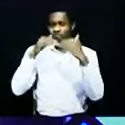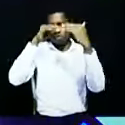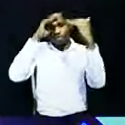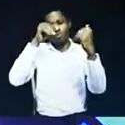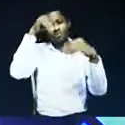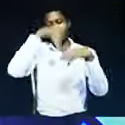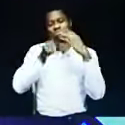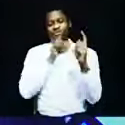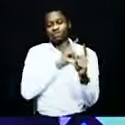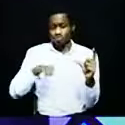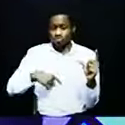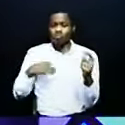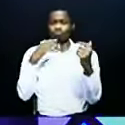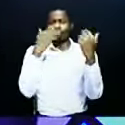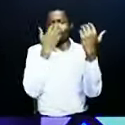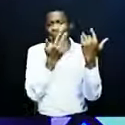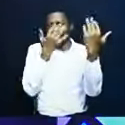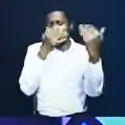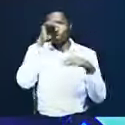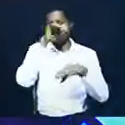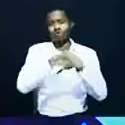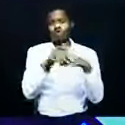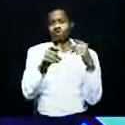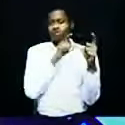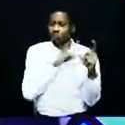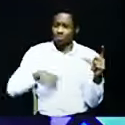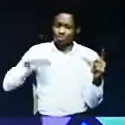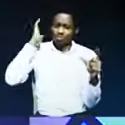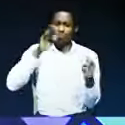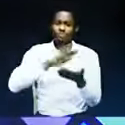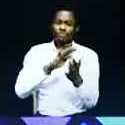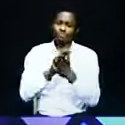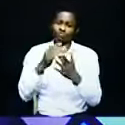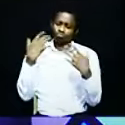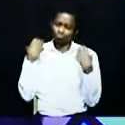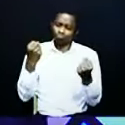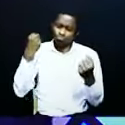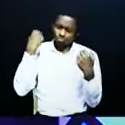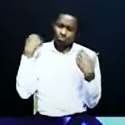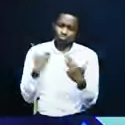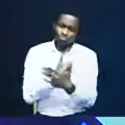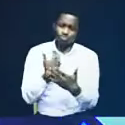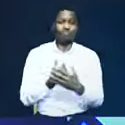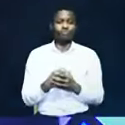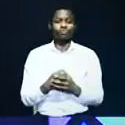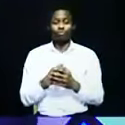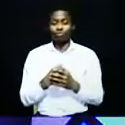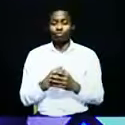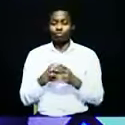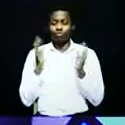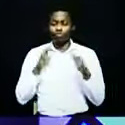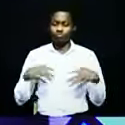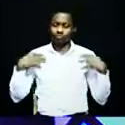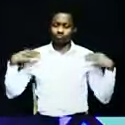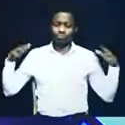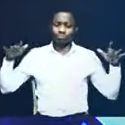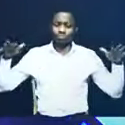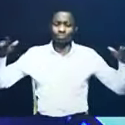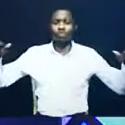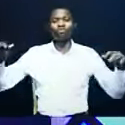those who wait upon the Lord, will renew their strength. They will soar on wings like